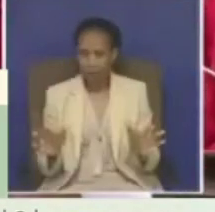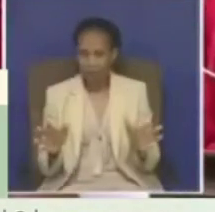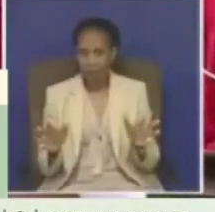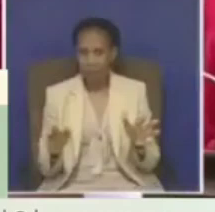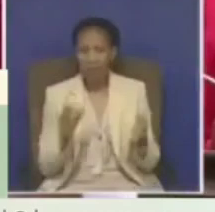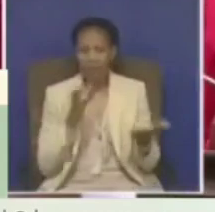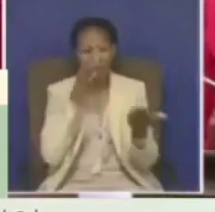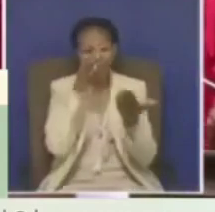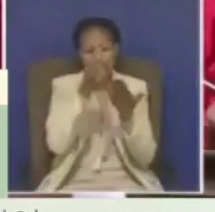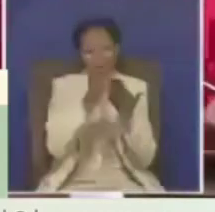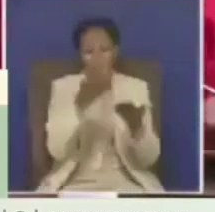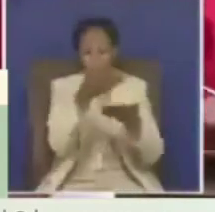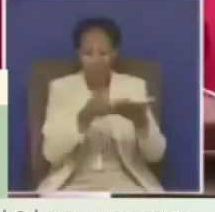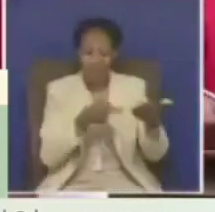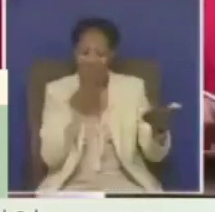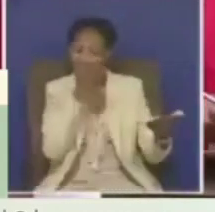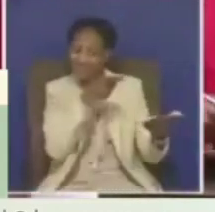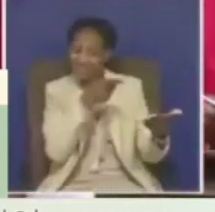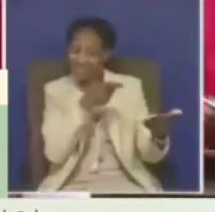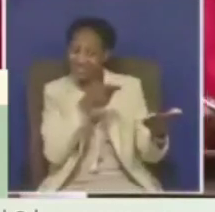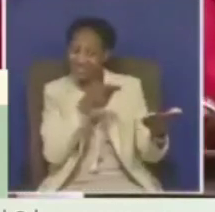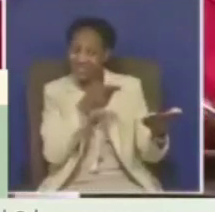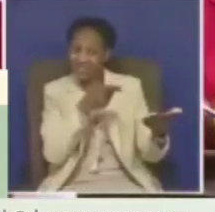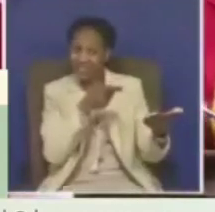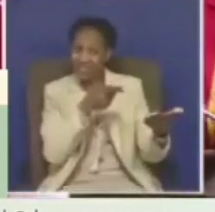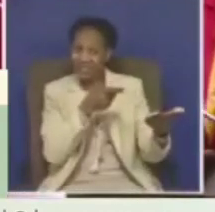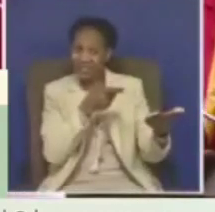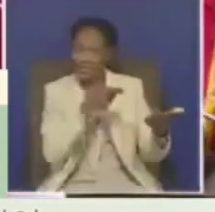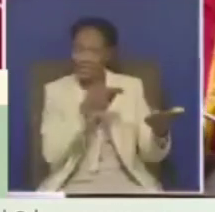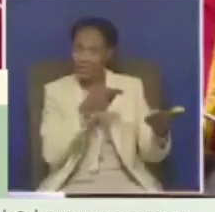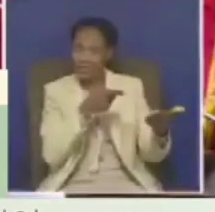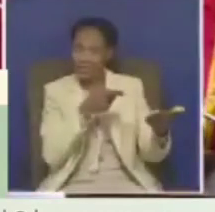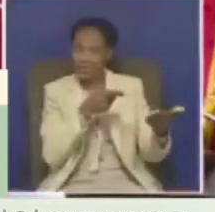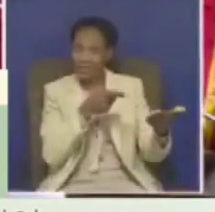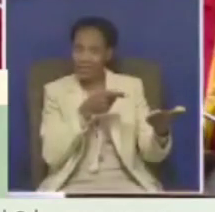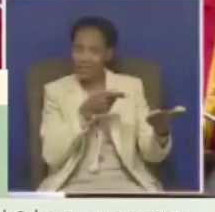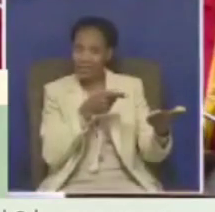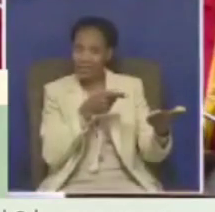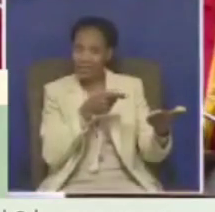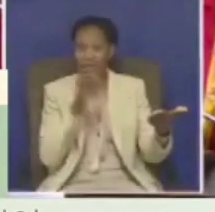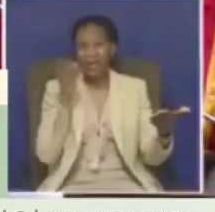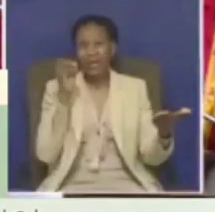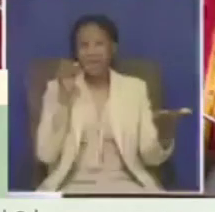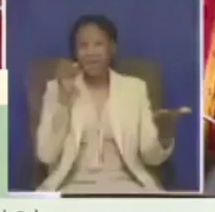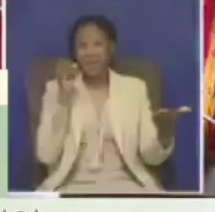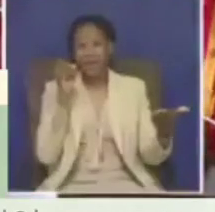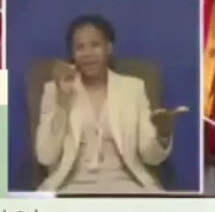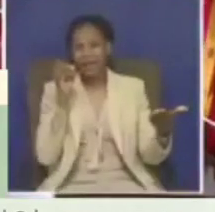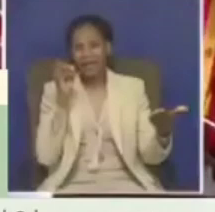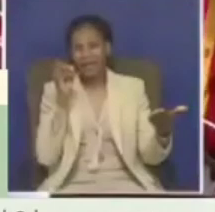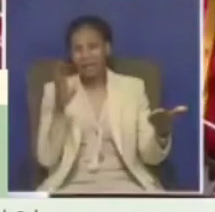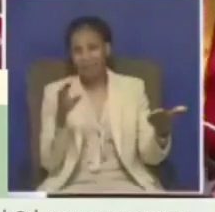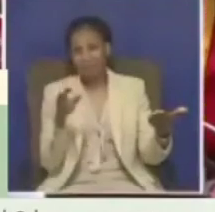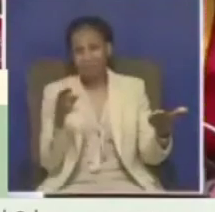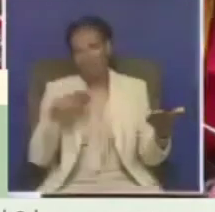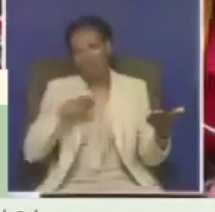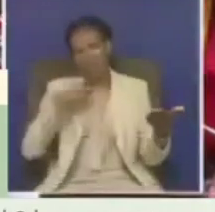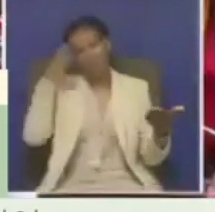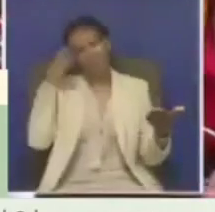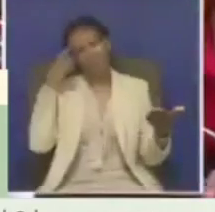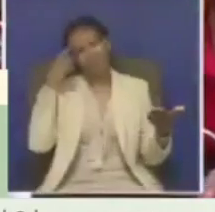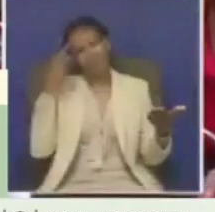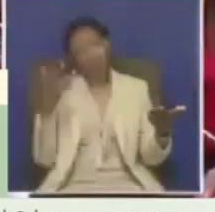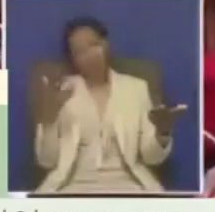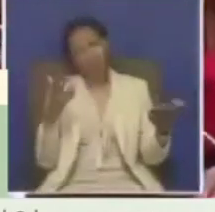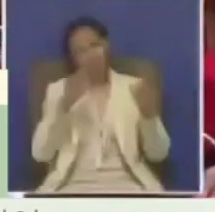the proposed changes the original motion fundamentally. If you've particularly taken into consideration that